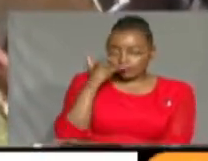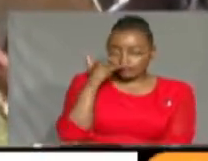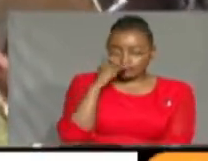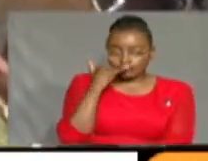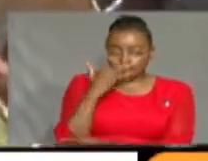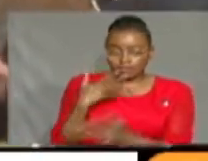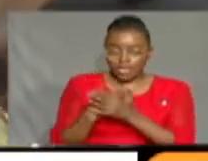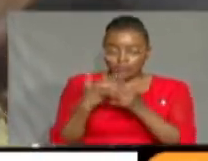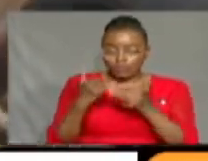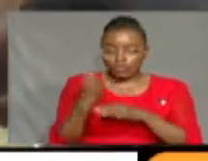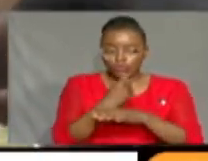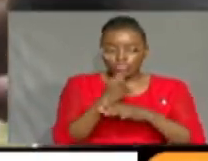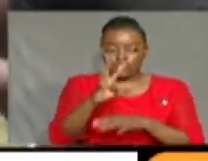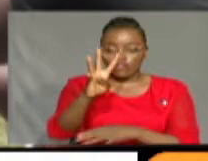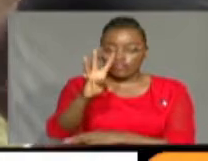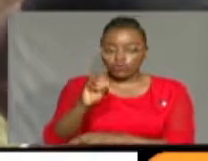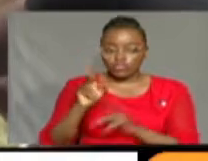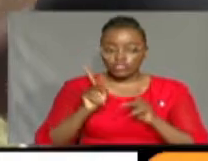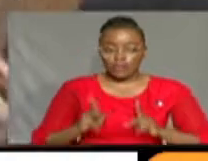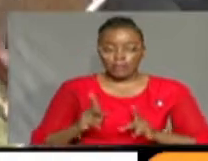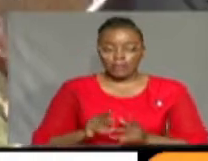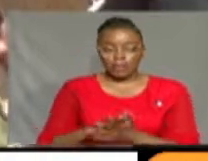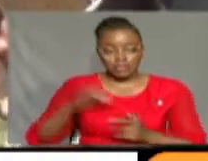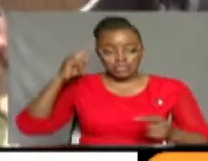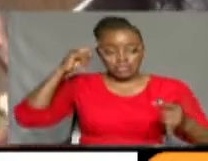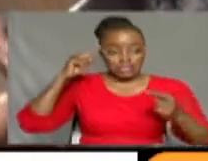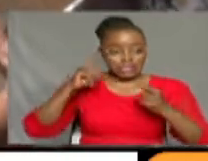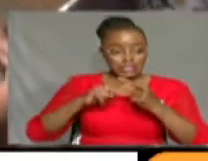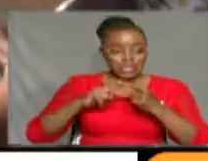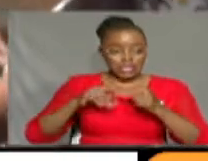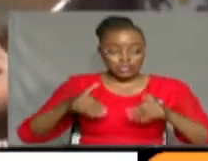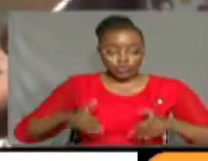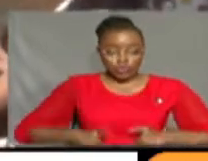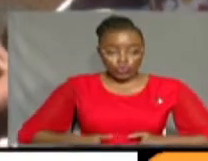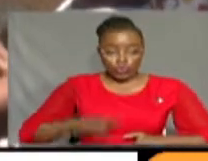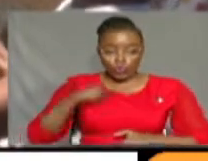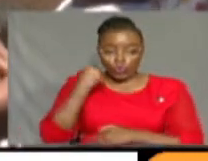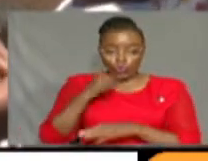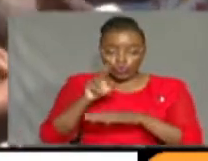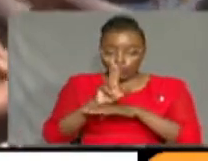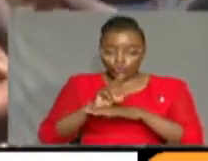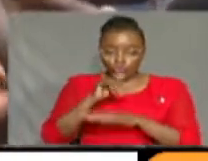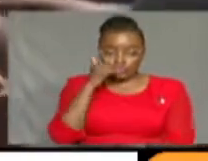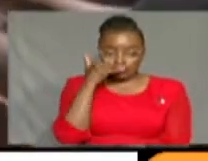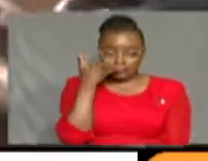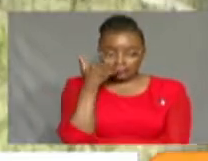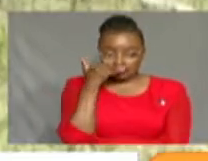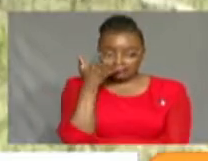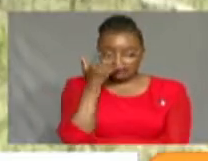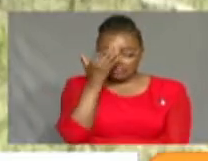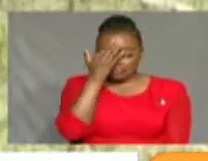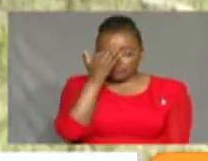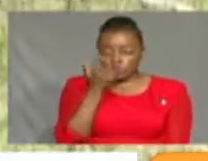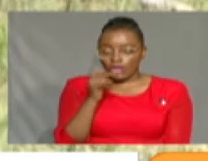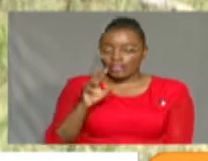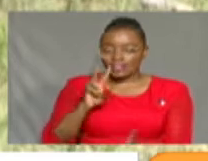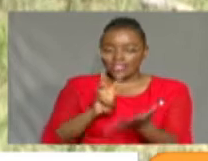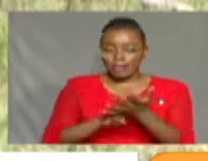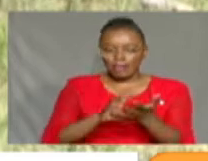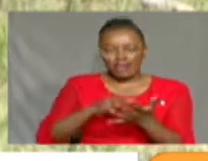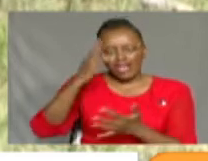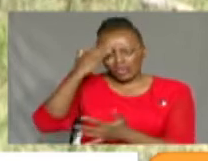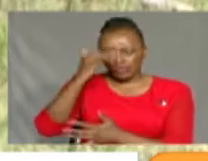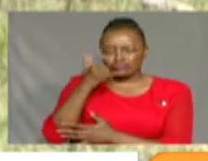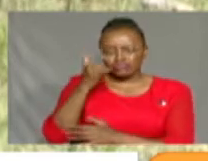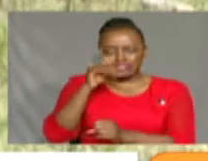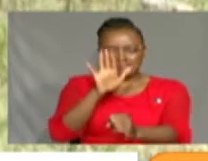so far trained 40. Target my youth wenye wanatumia miadarati sababu hapa ni Migori najua miadarati